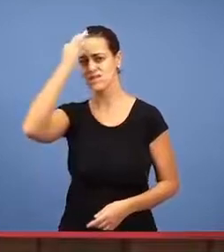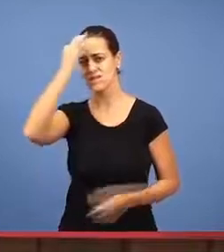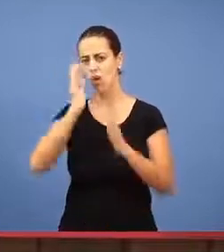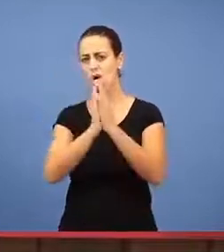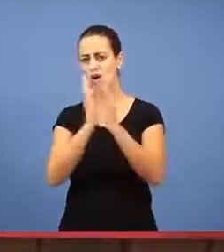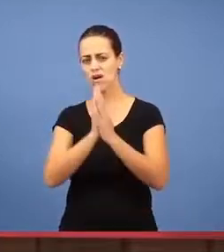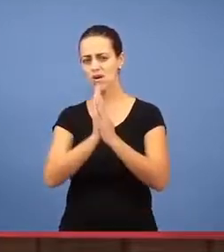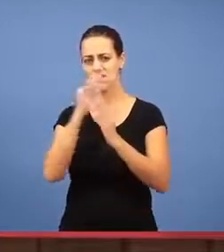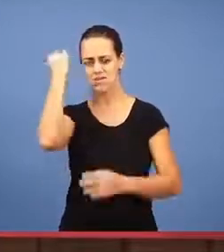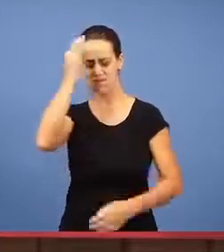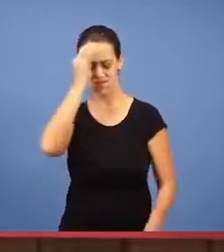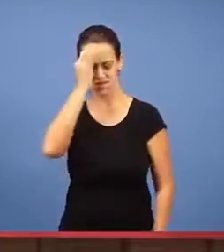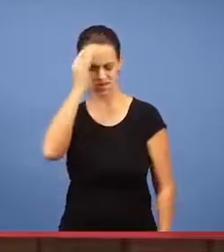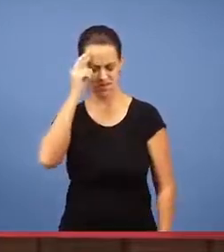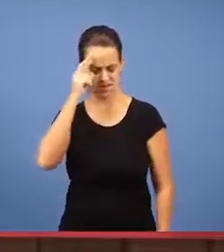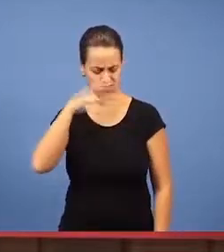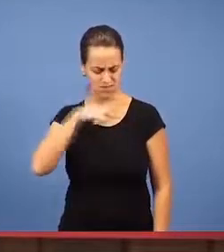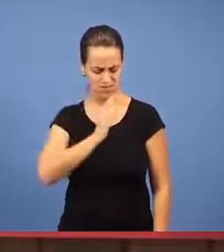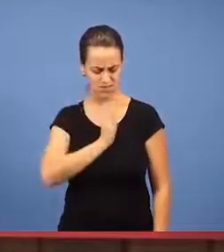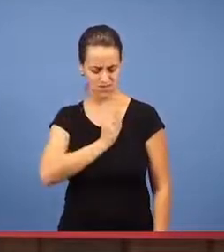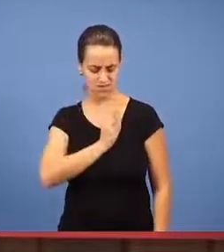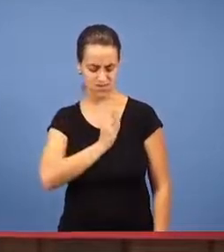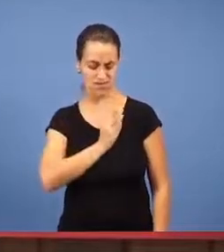your heart and says, hey, wait a minute.